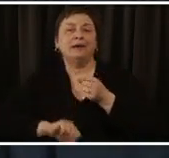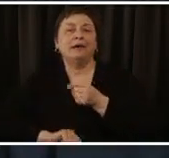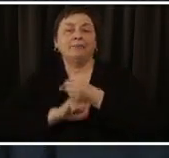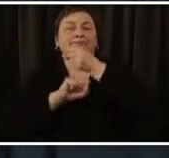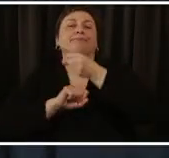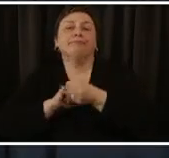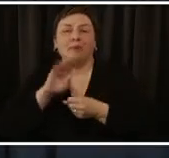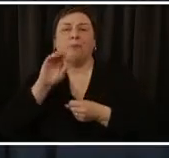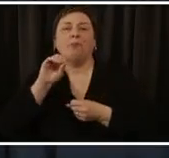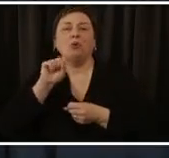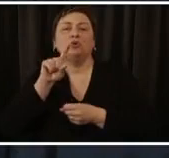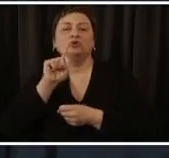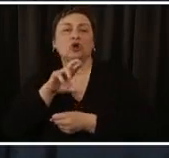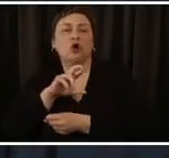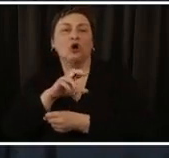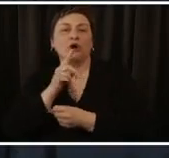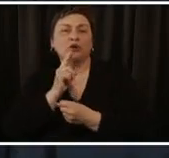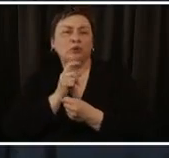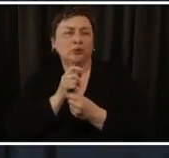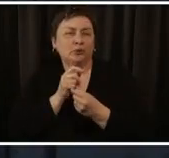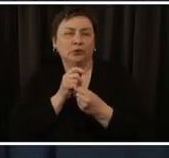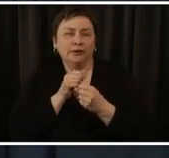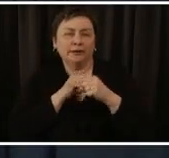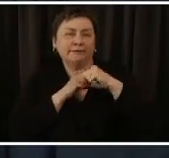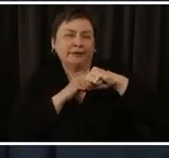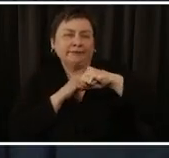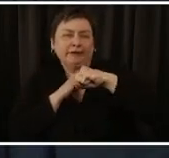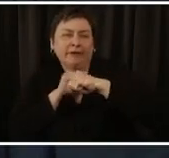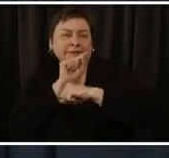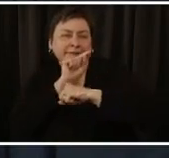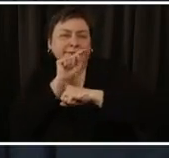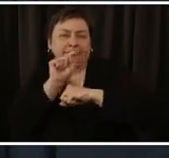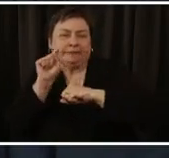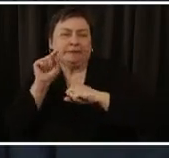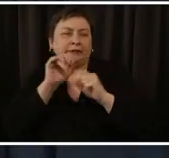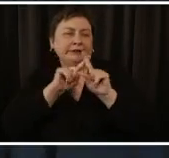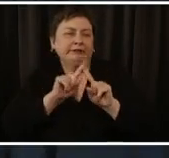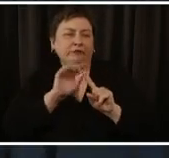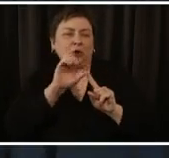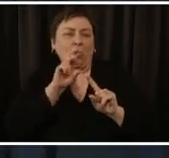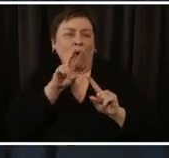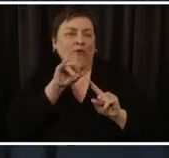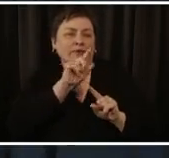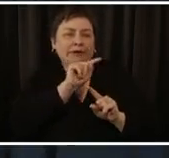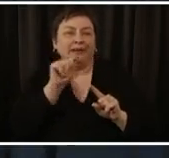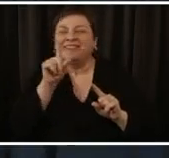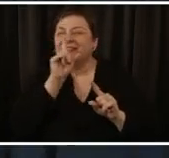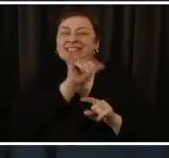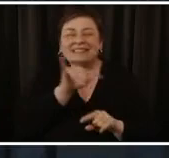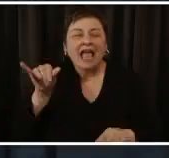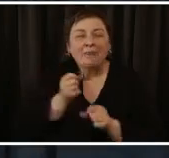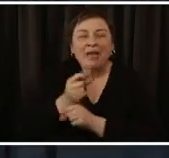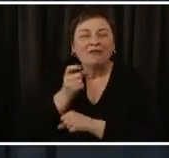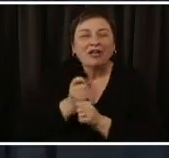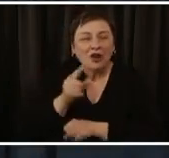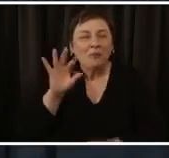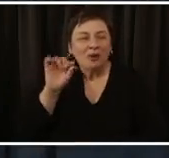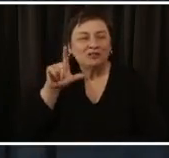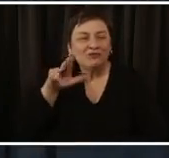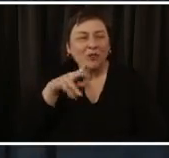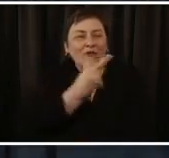to particular variants. That's all TBD. But just as we receive the flu vaccine every year, it's quite likely